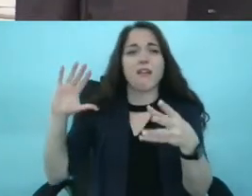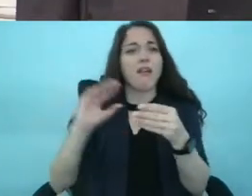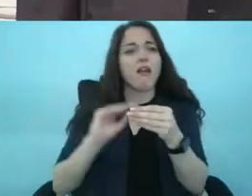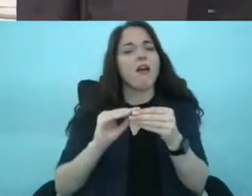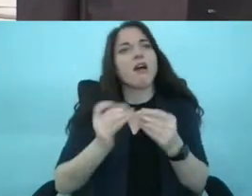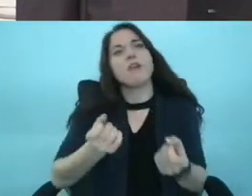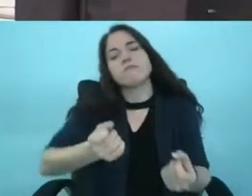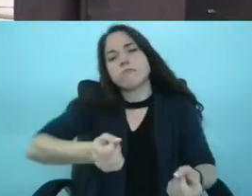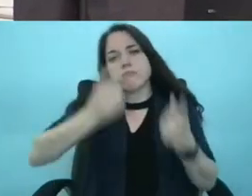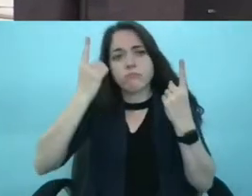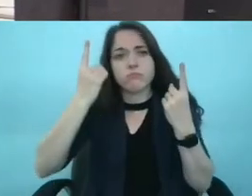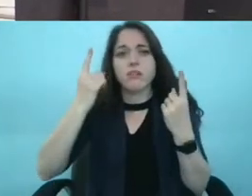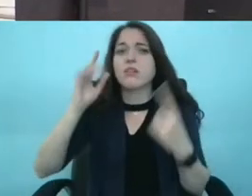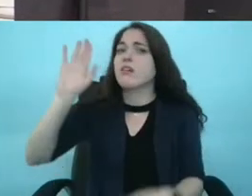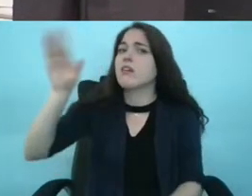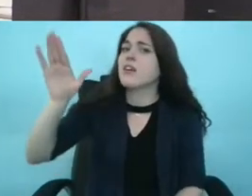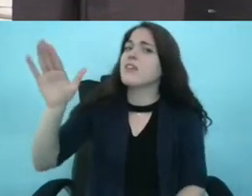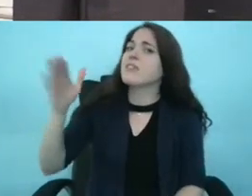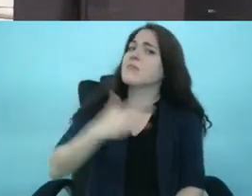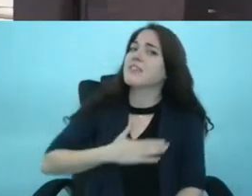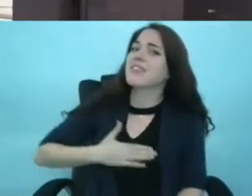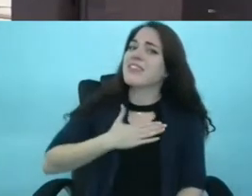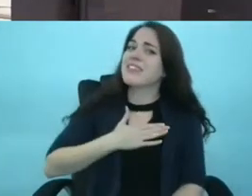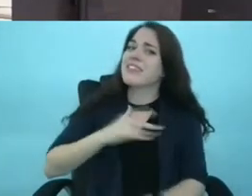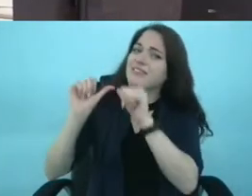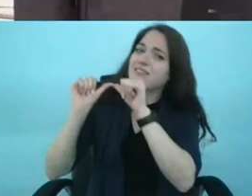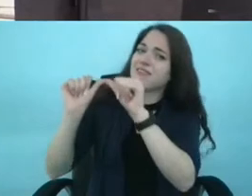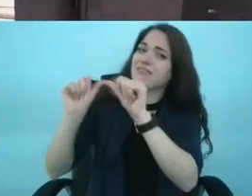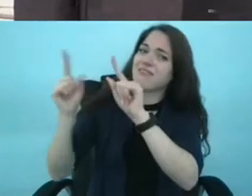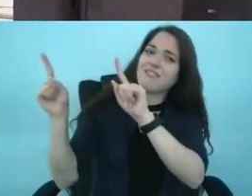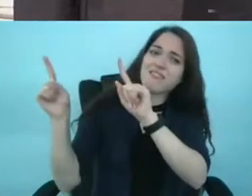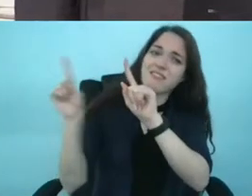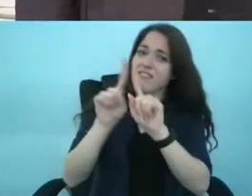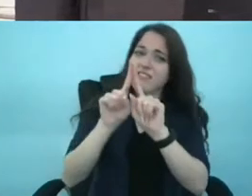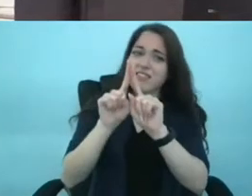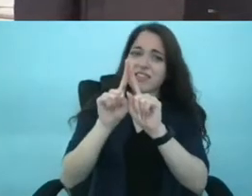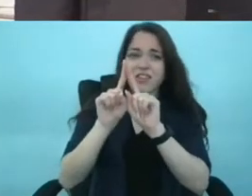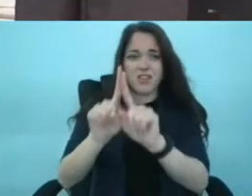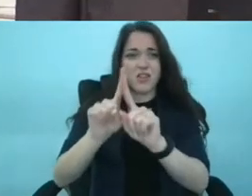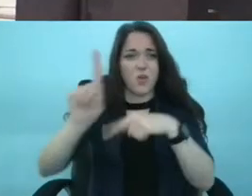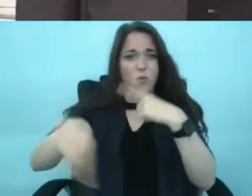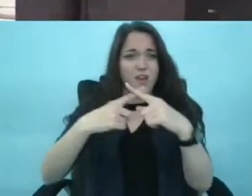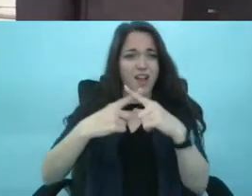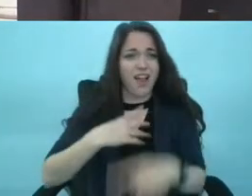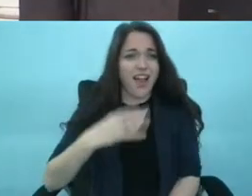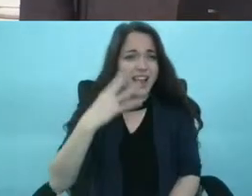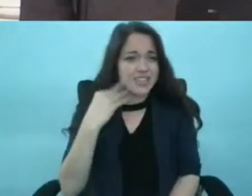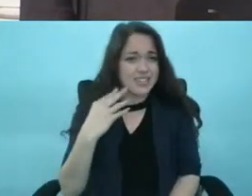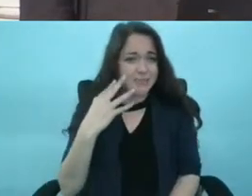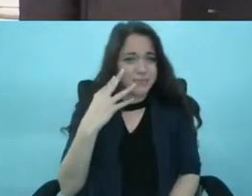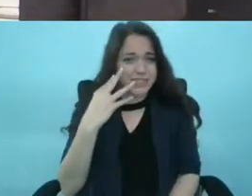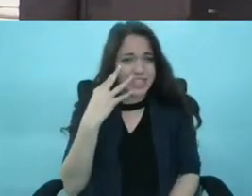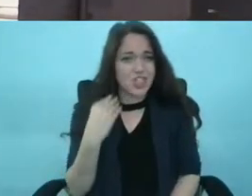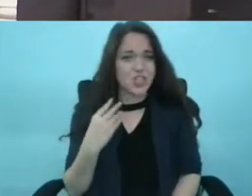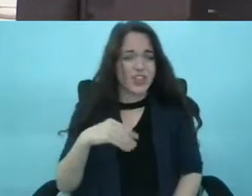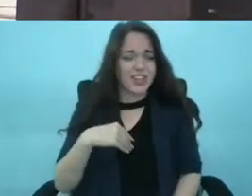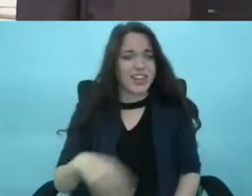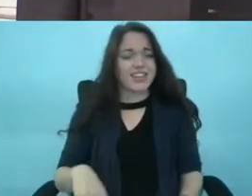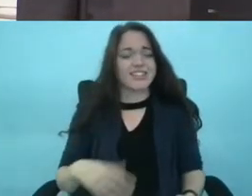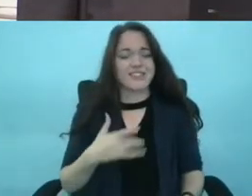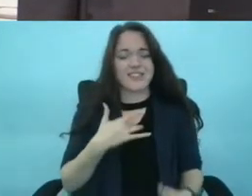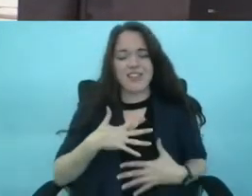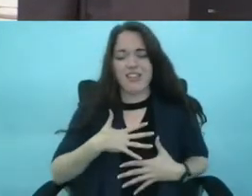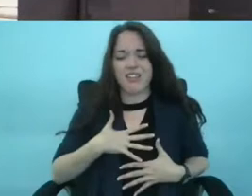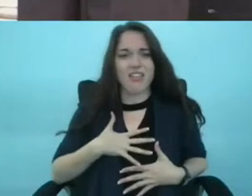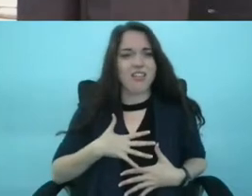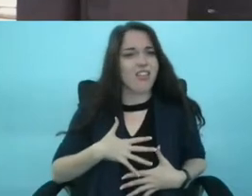about. Stay by my side when the sun goes down.